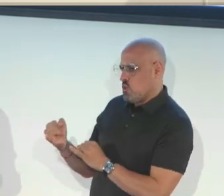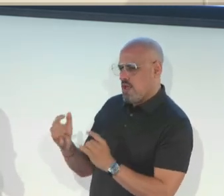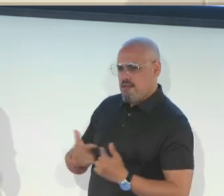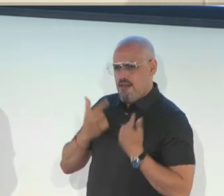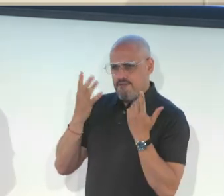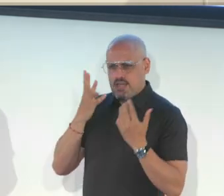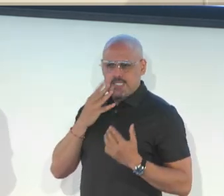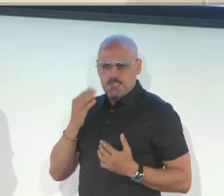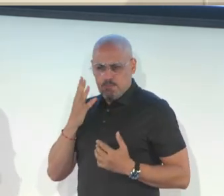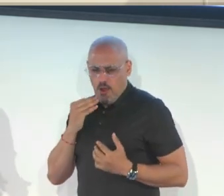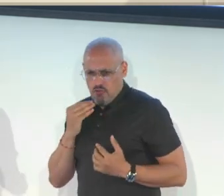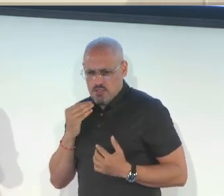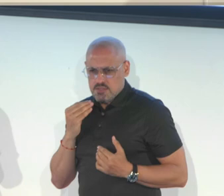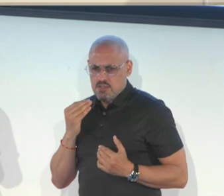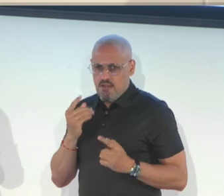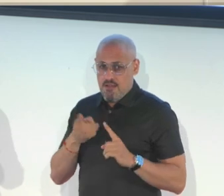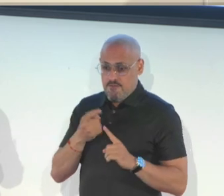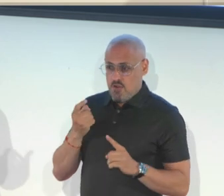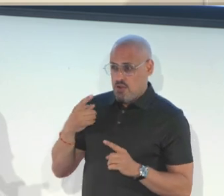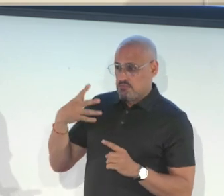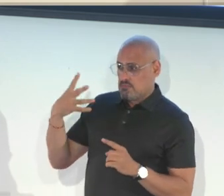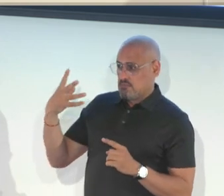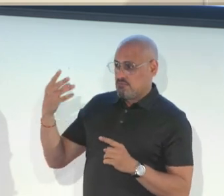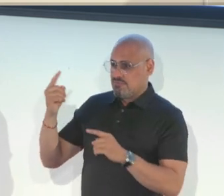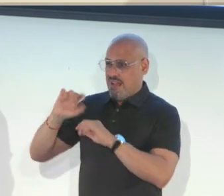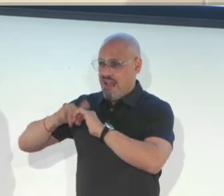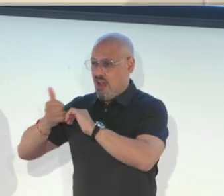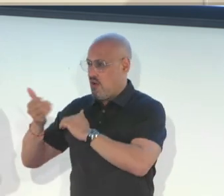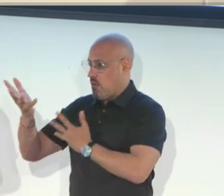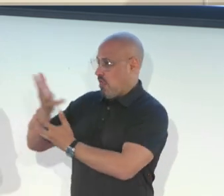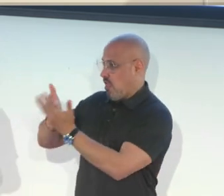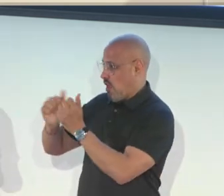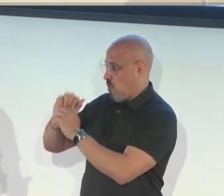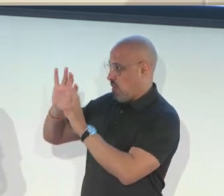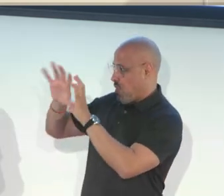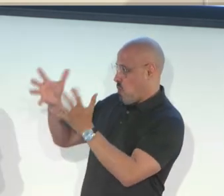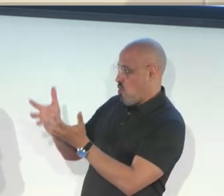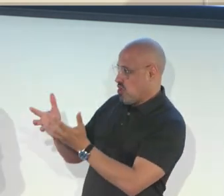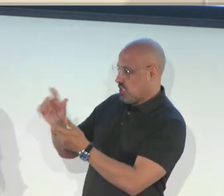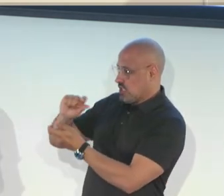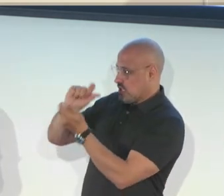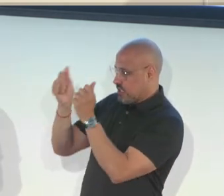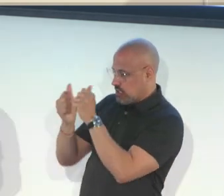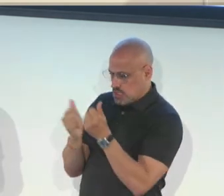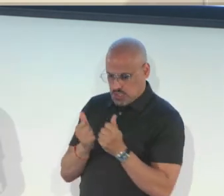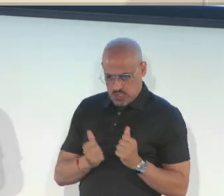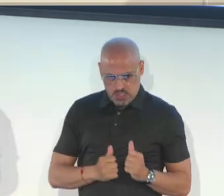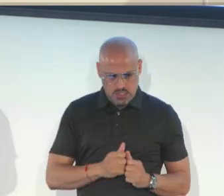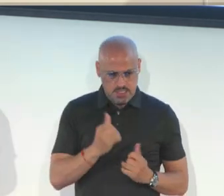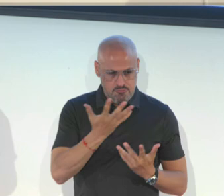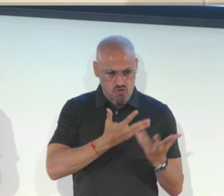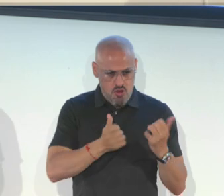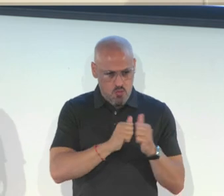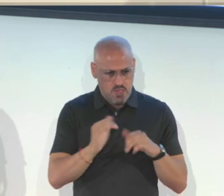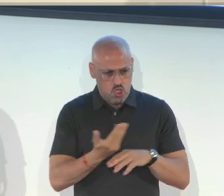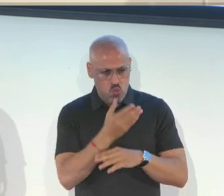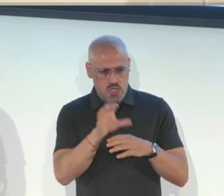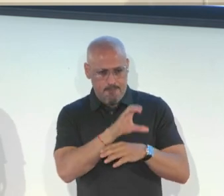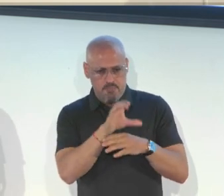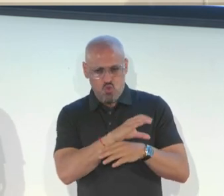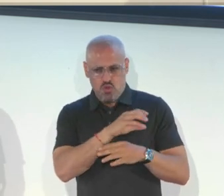lived experiences from our ways of interacting with the world shape and interact with these new computing